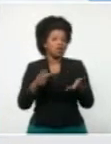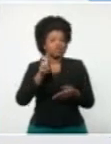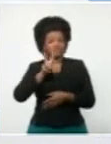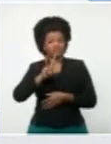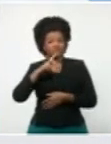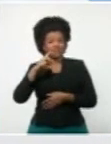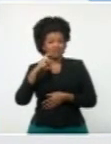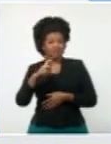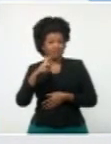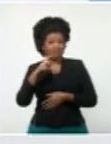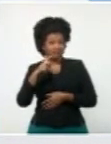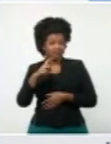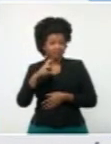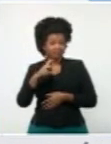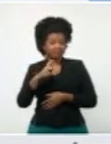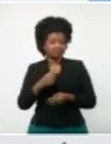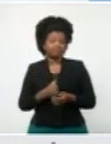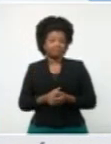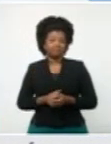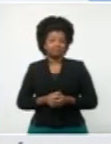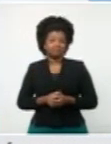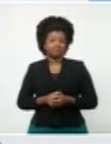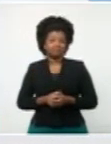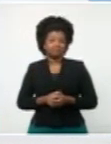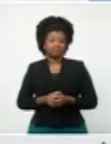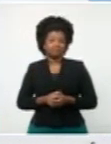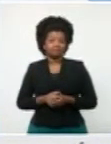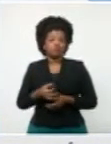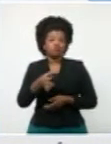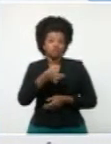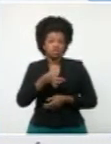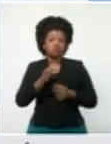and they are distributed in 4 municipalities.